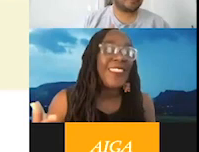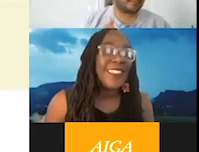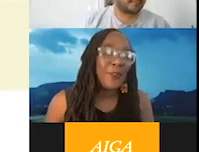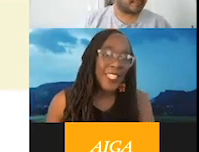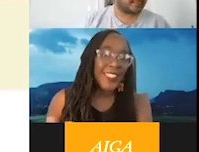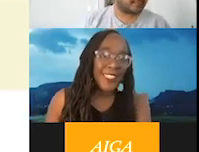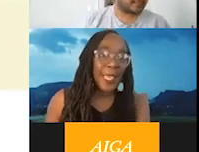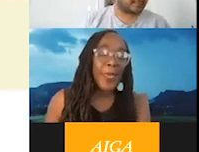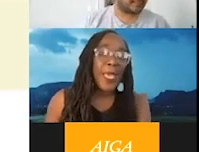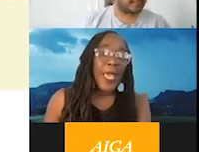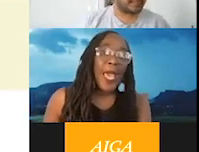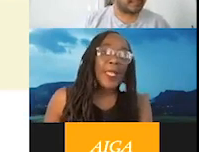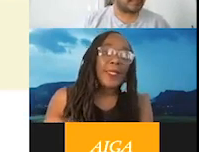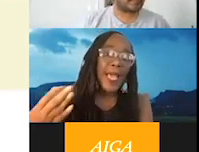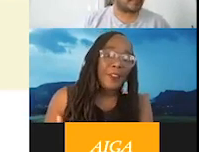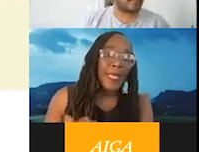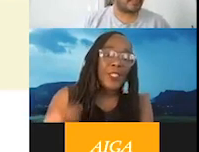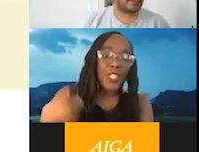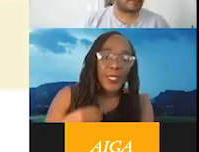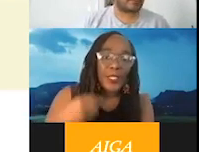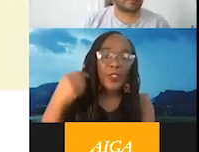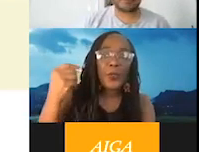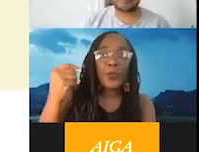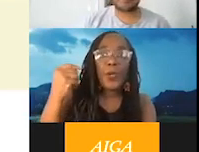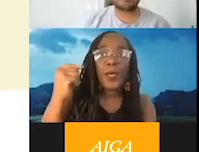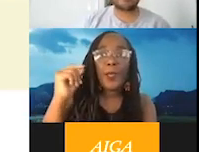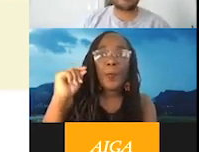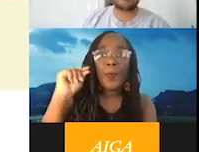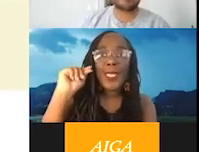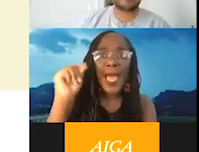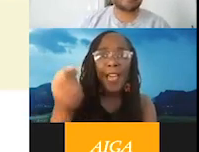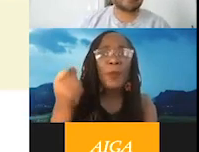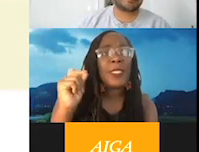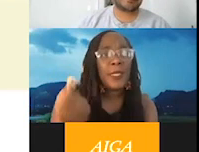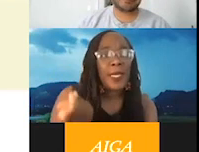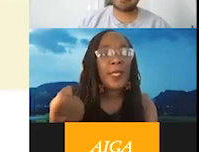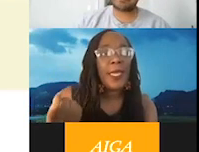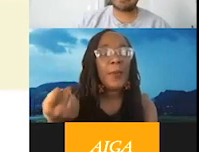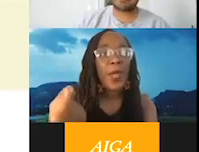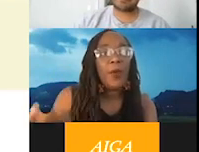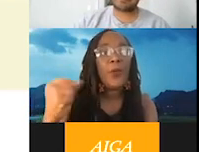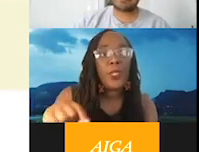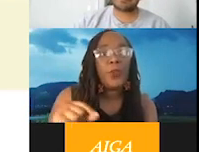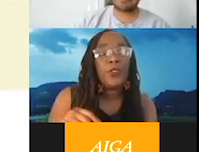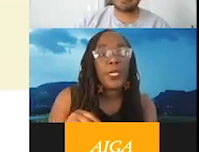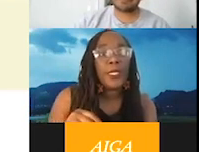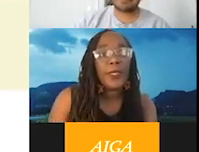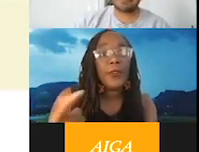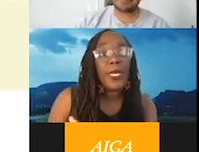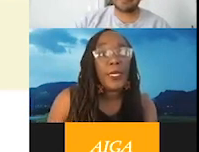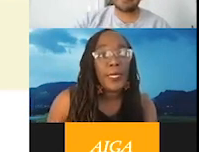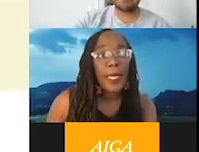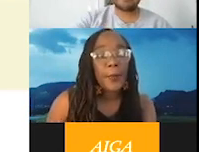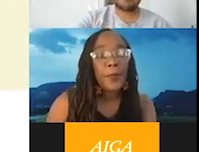find things to fit into them. And the alphabet is just to have people to start thinking about how can we use critical